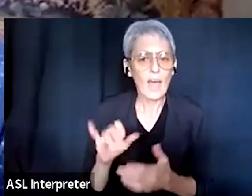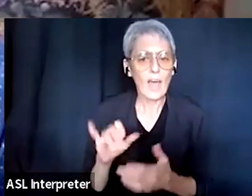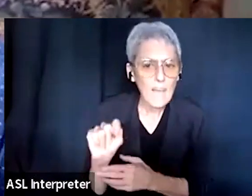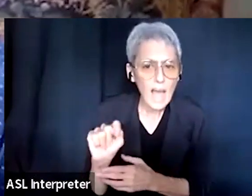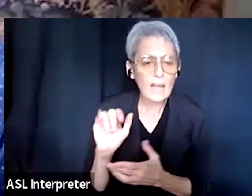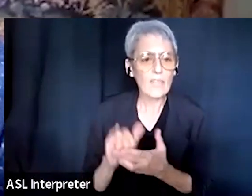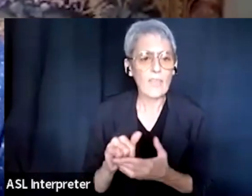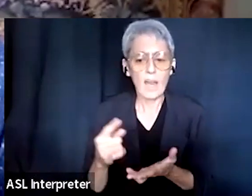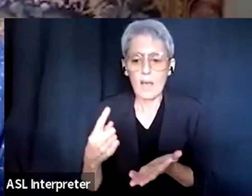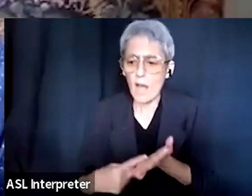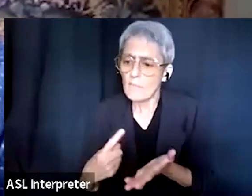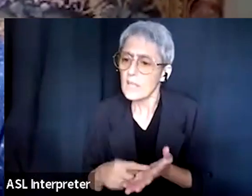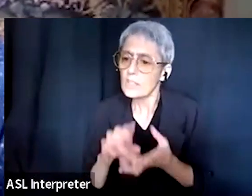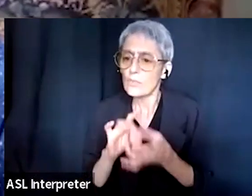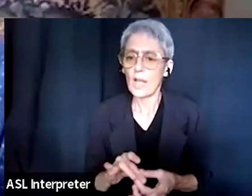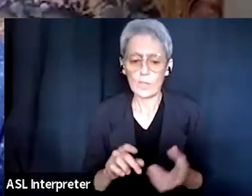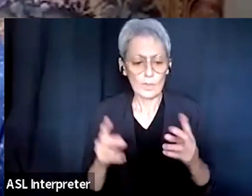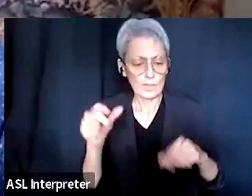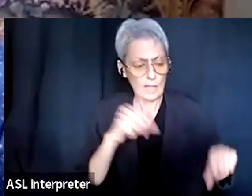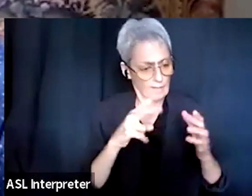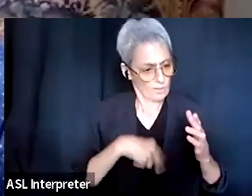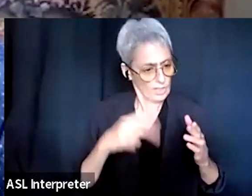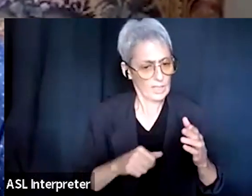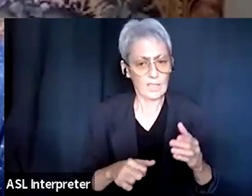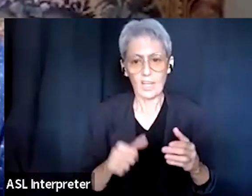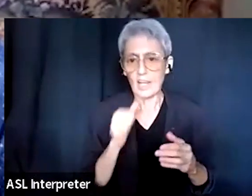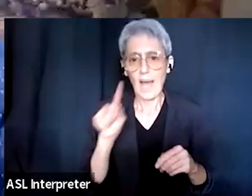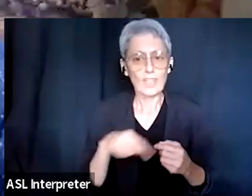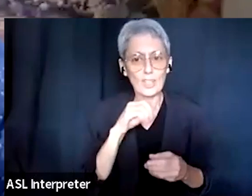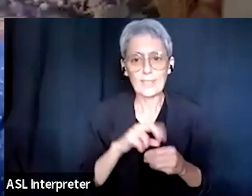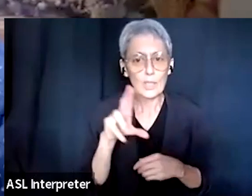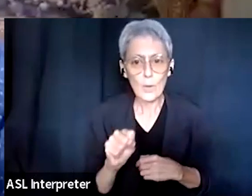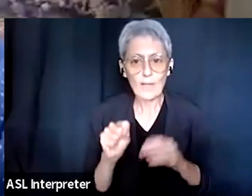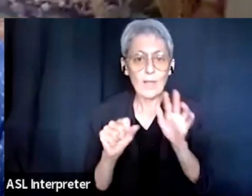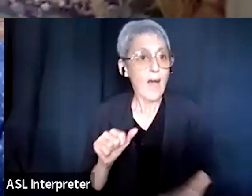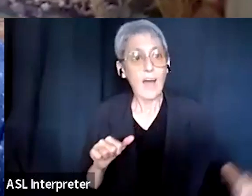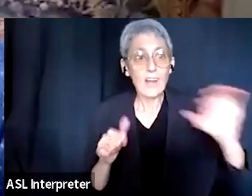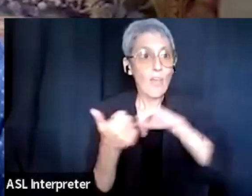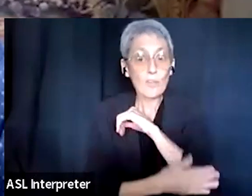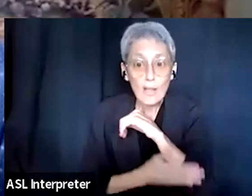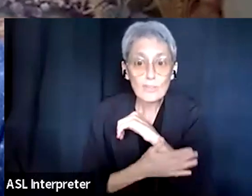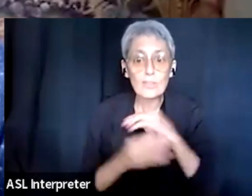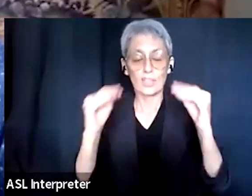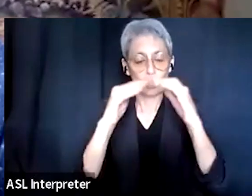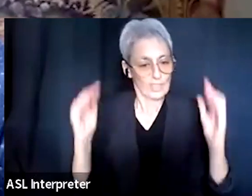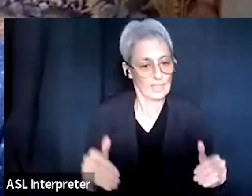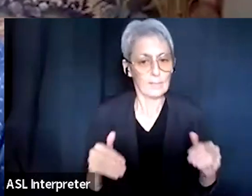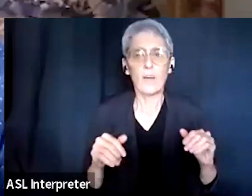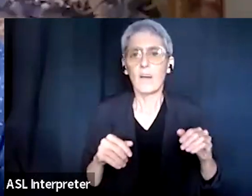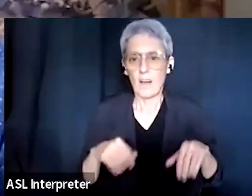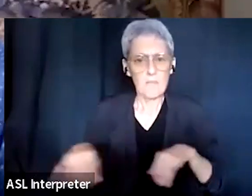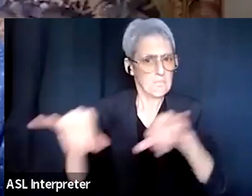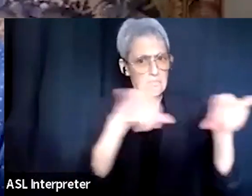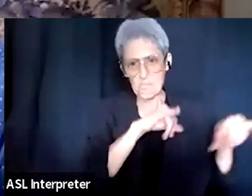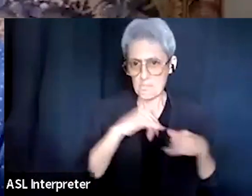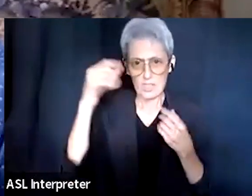go beyond the US, and other countries and education systems are grappling with the same thing? Dom,